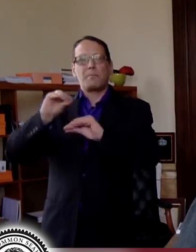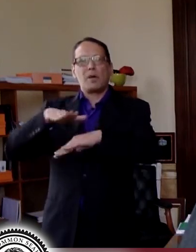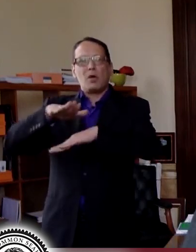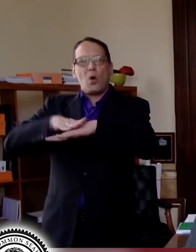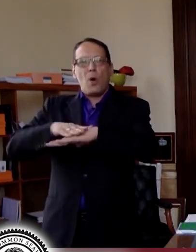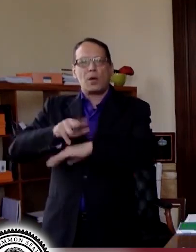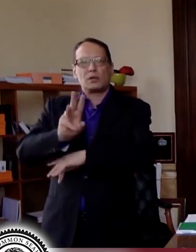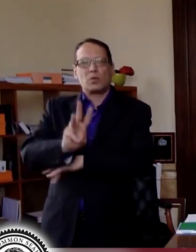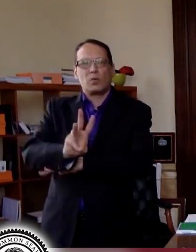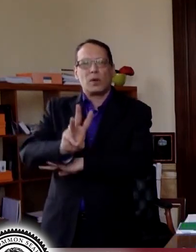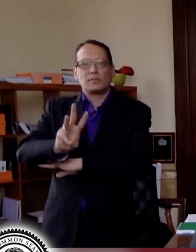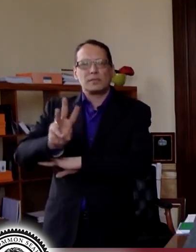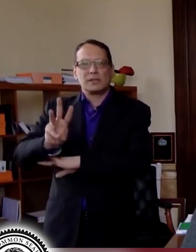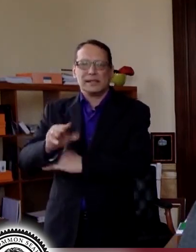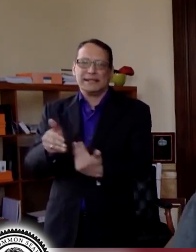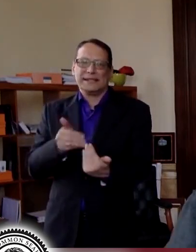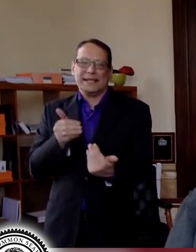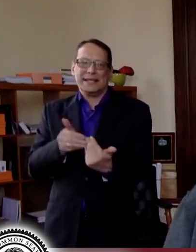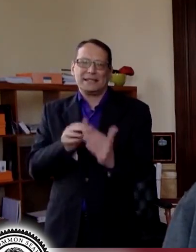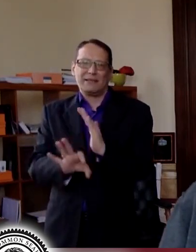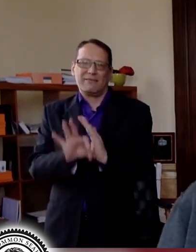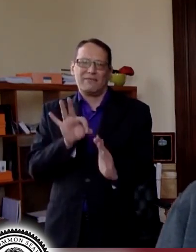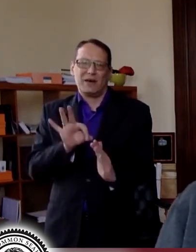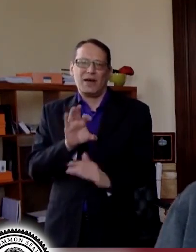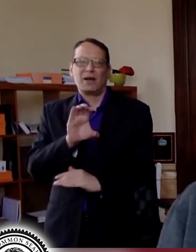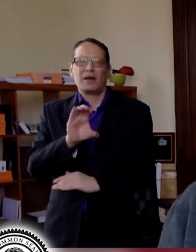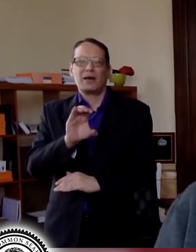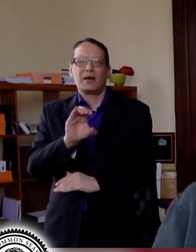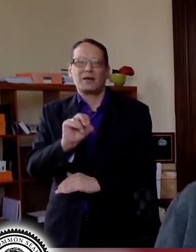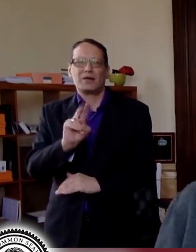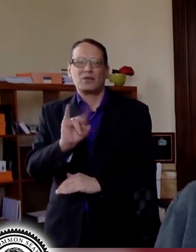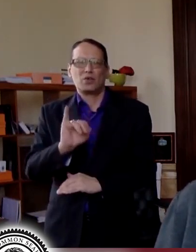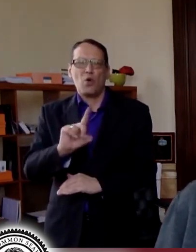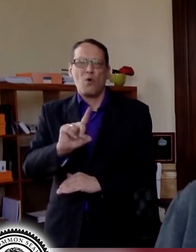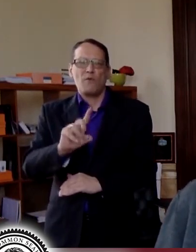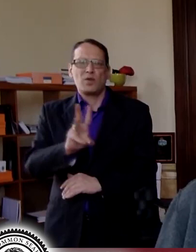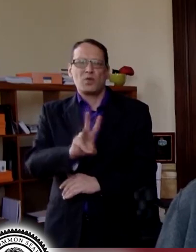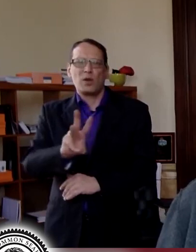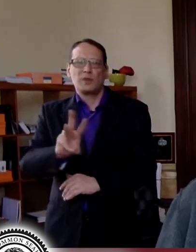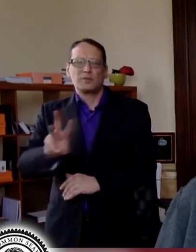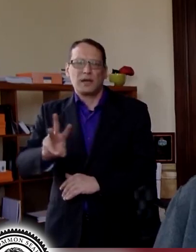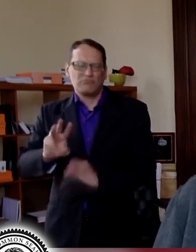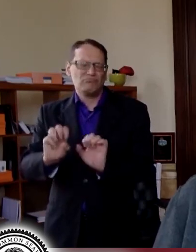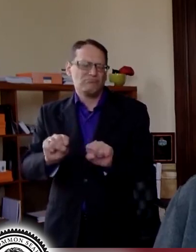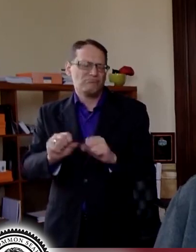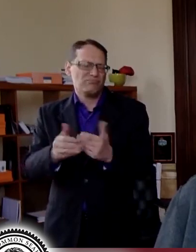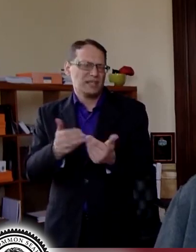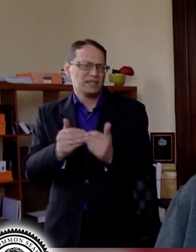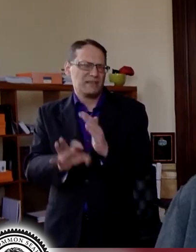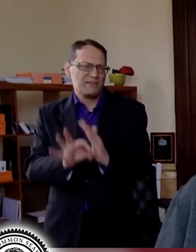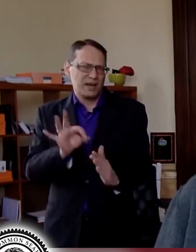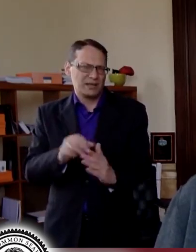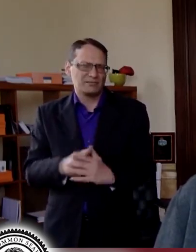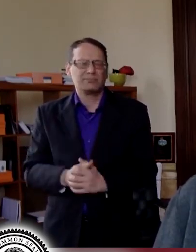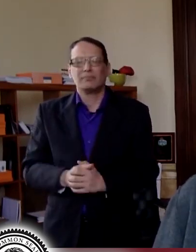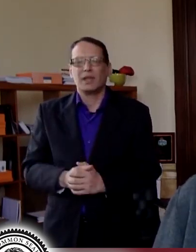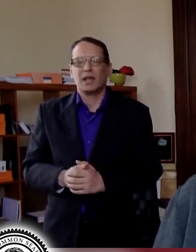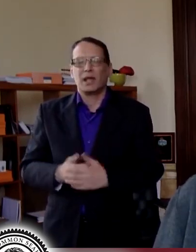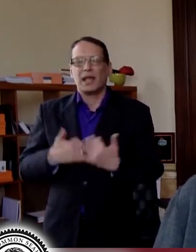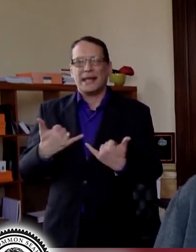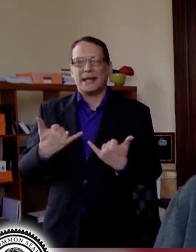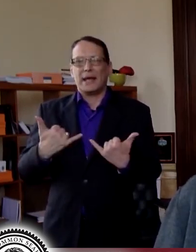website. Easy to find. Just go to the website, COVID website. You'll get to it real quickly. And right now it